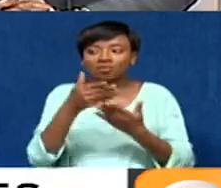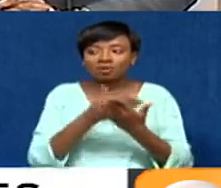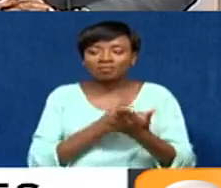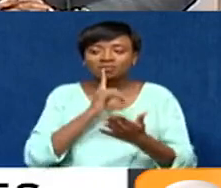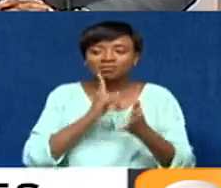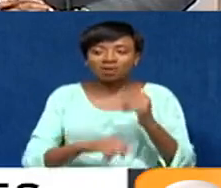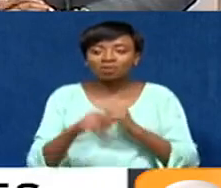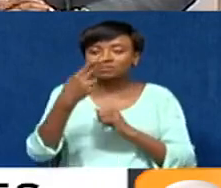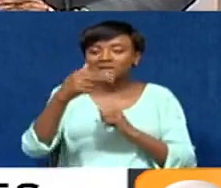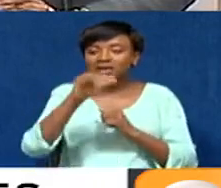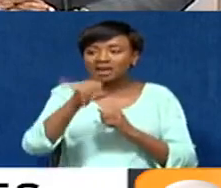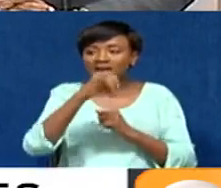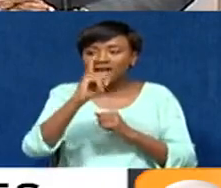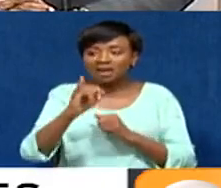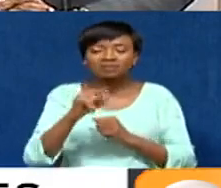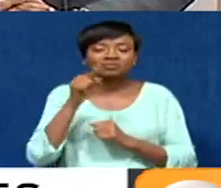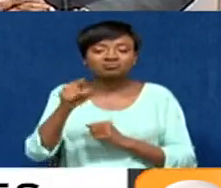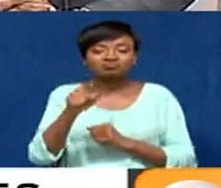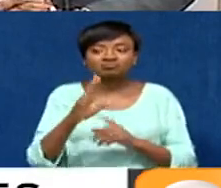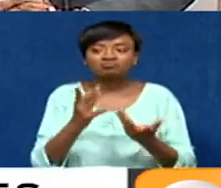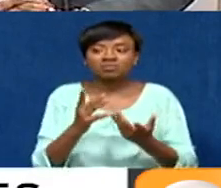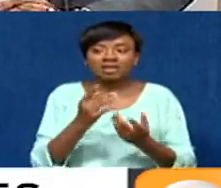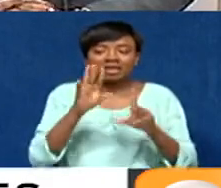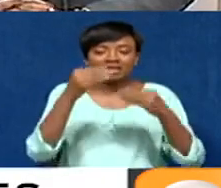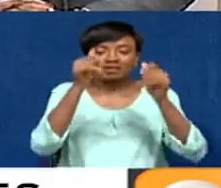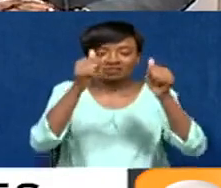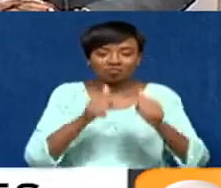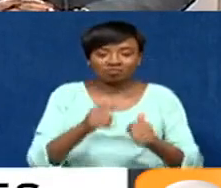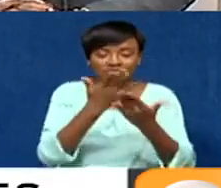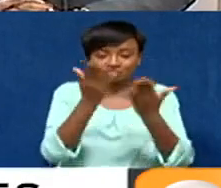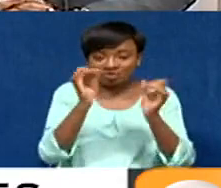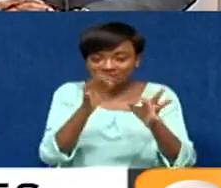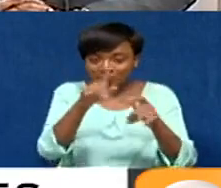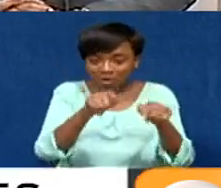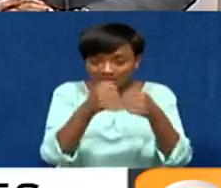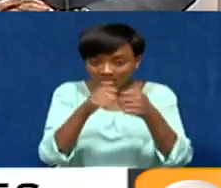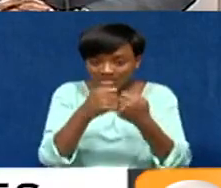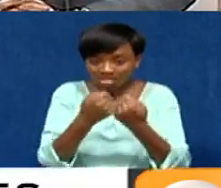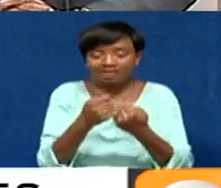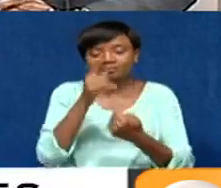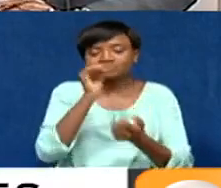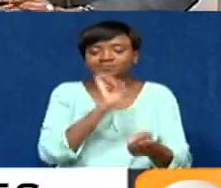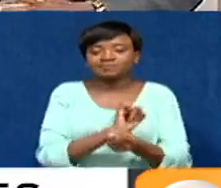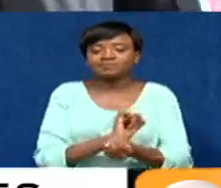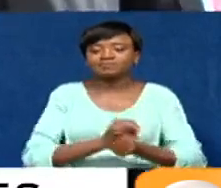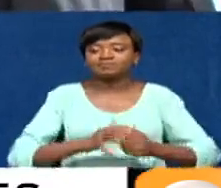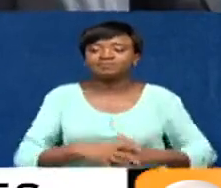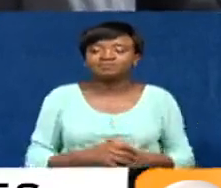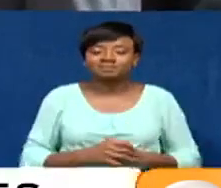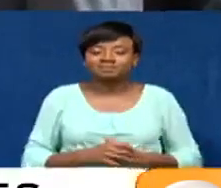DPP Nurdin Haj has put on notice electoral offenders, saying no one will be spared the wrath of the law.